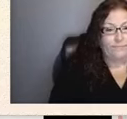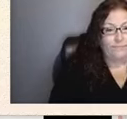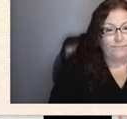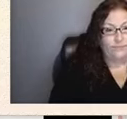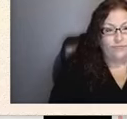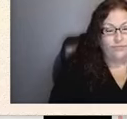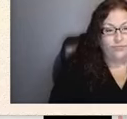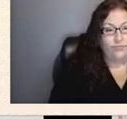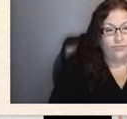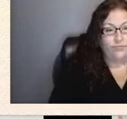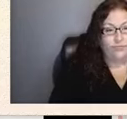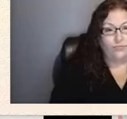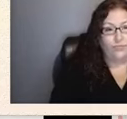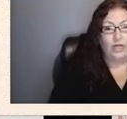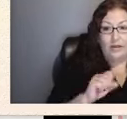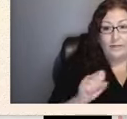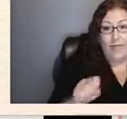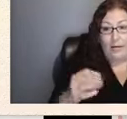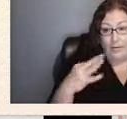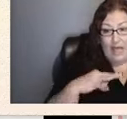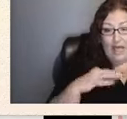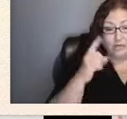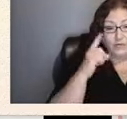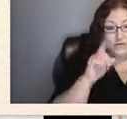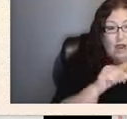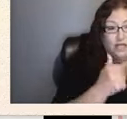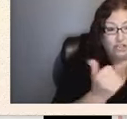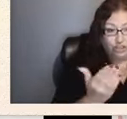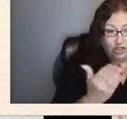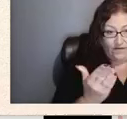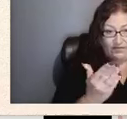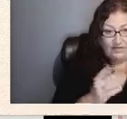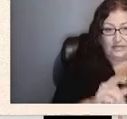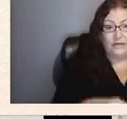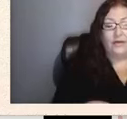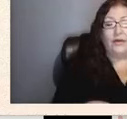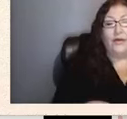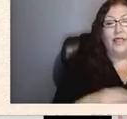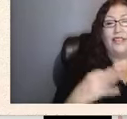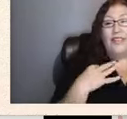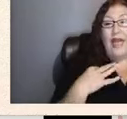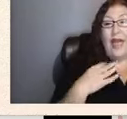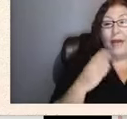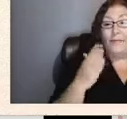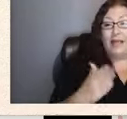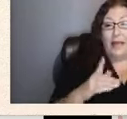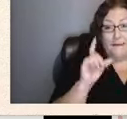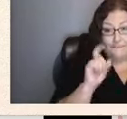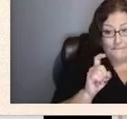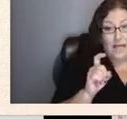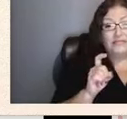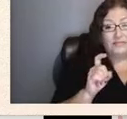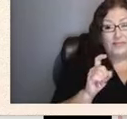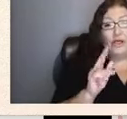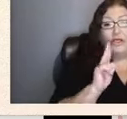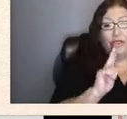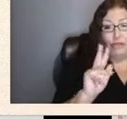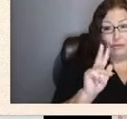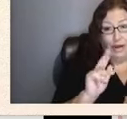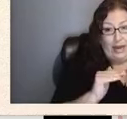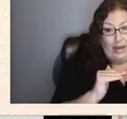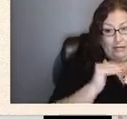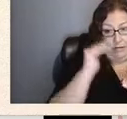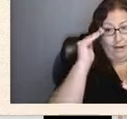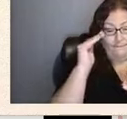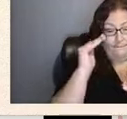In order to be eligible for agency services, the applicant must be at least 3 years of age,